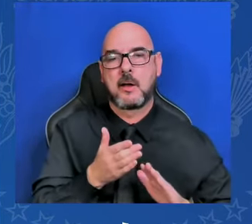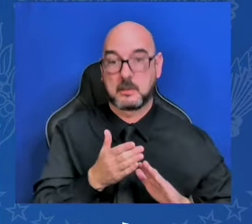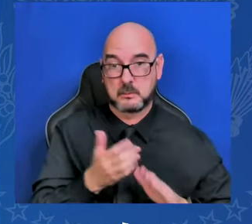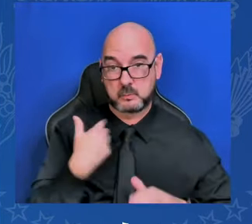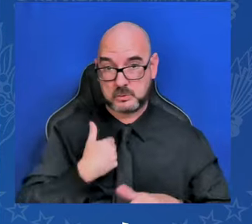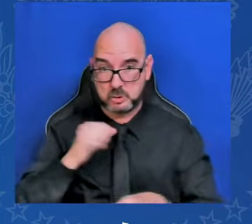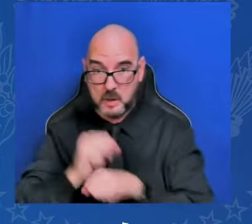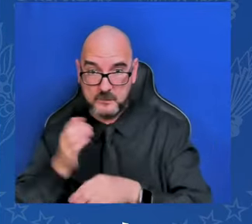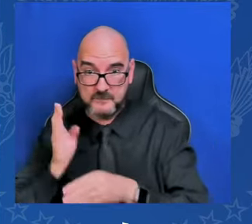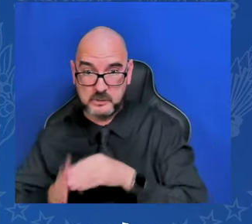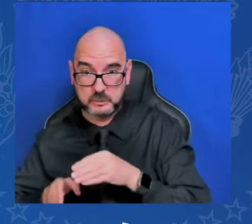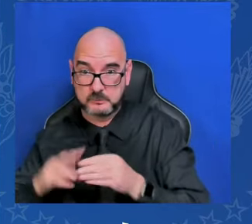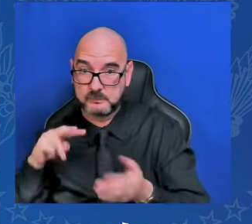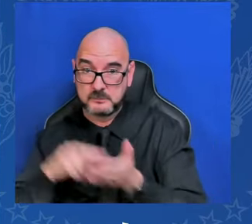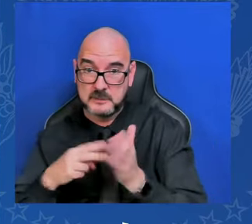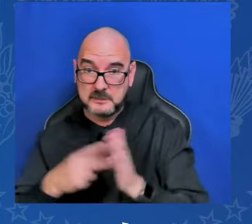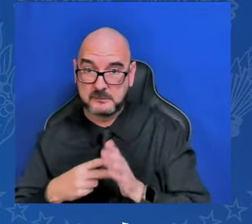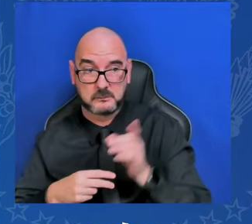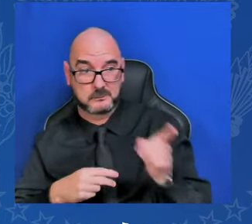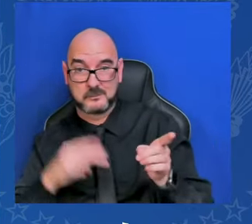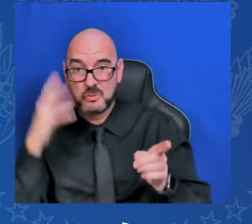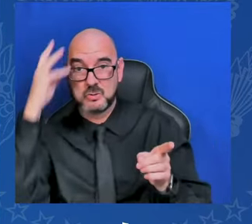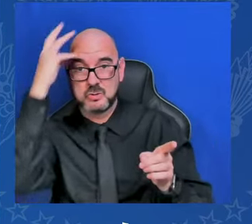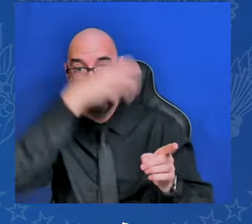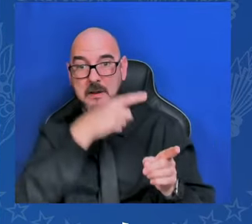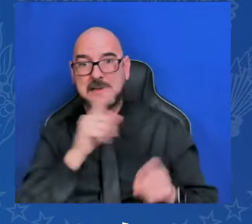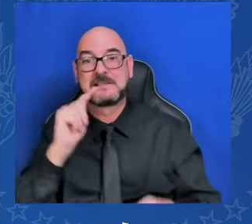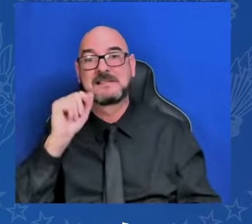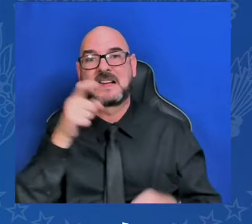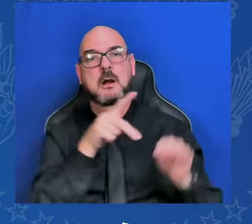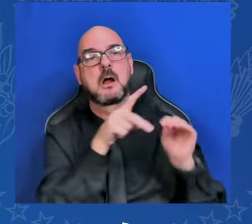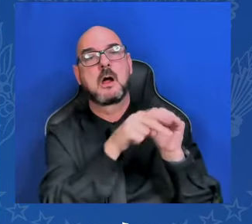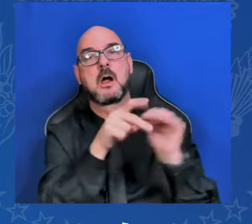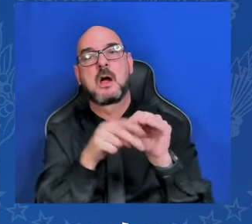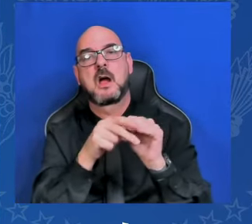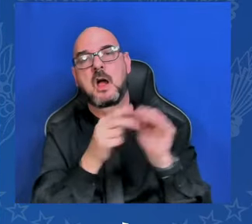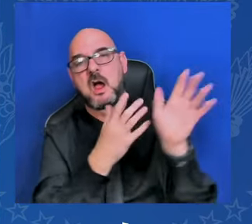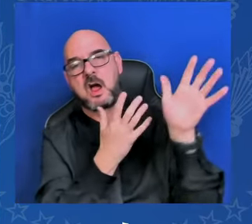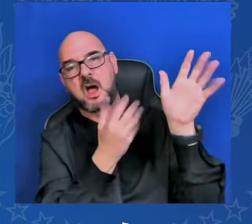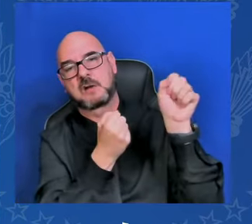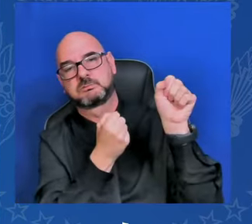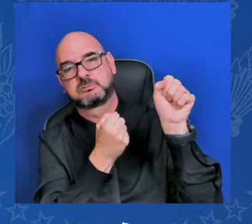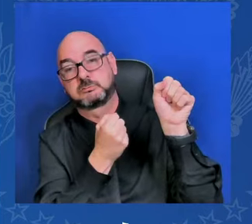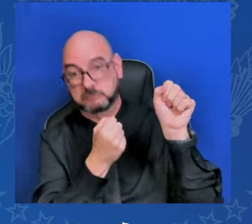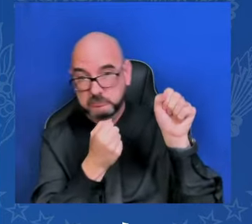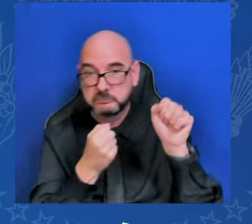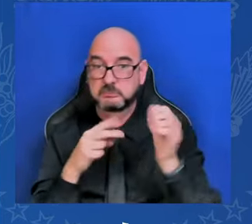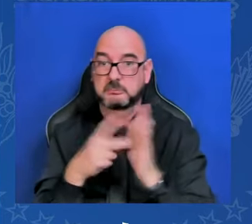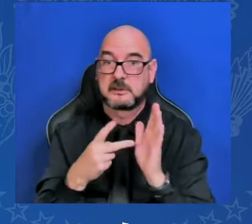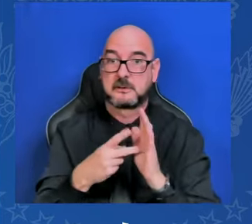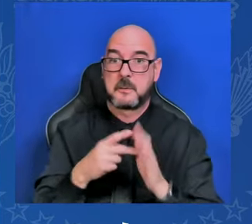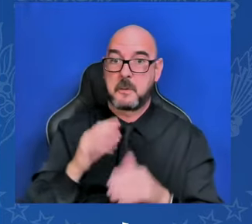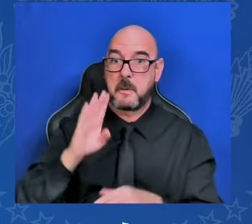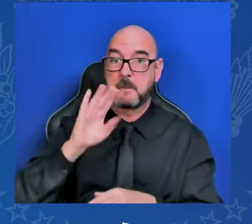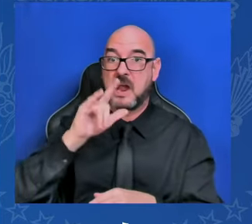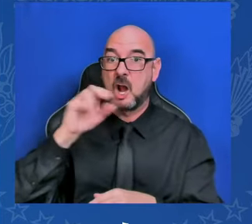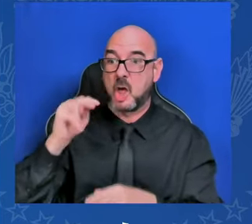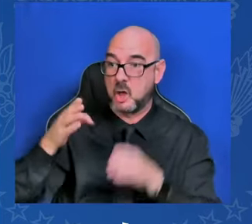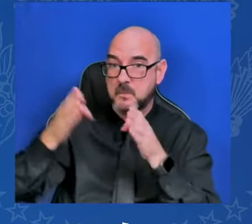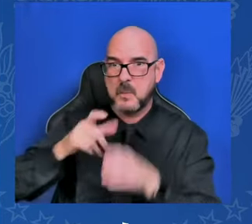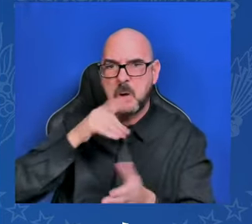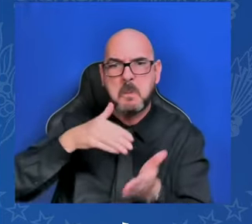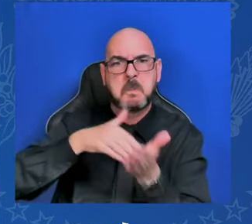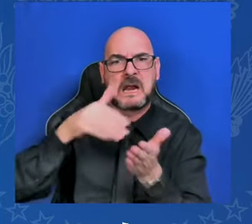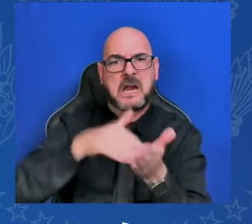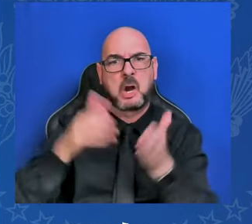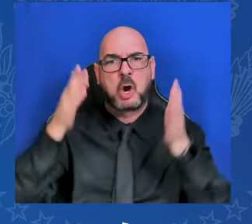gutting the Trump tax cut, closing the loophole for billionaire minimum tax. You know, we went from 750 billionaires in America before